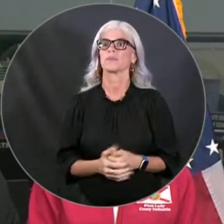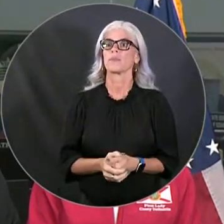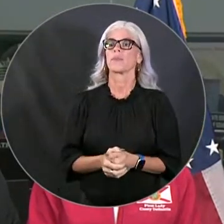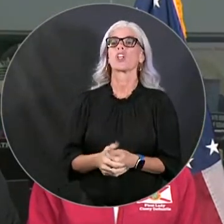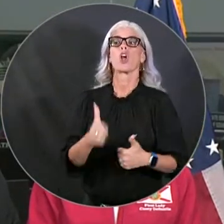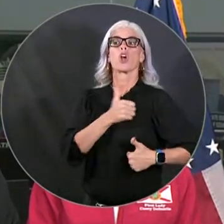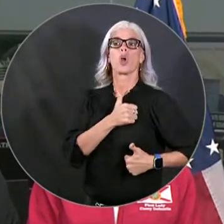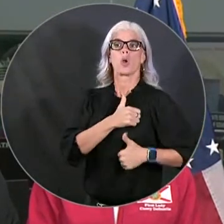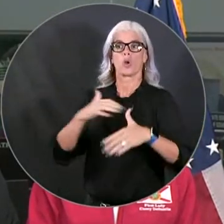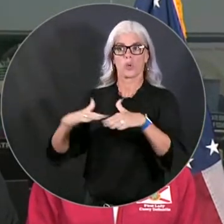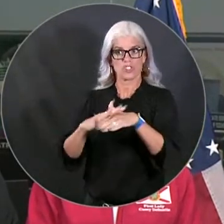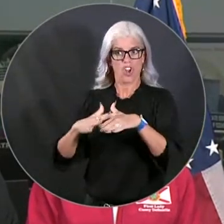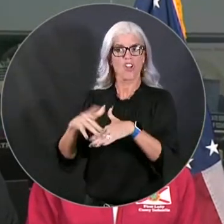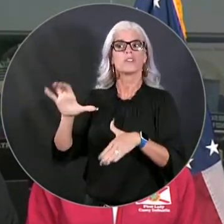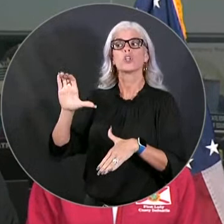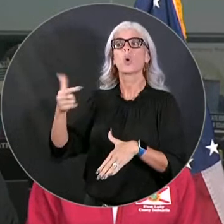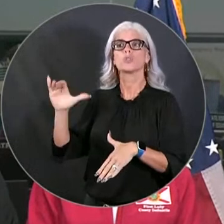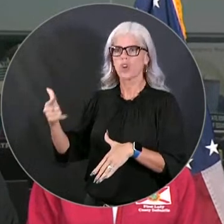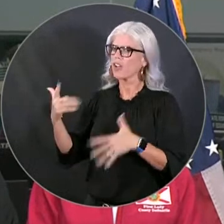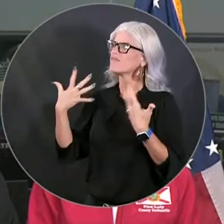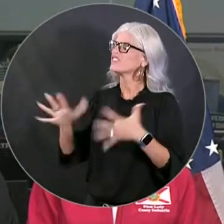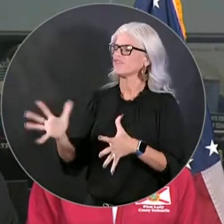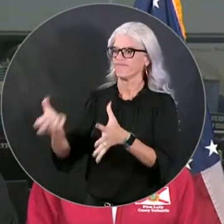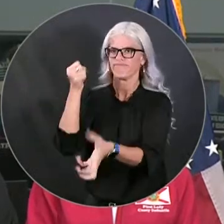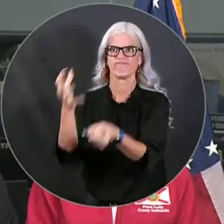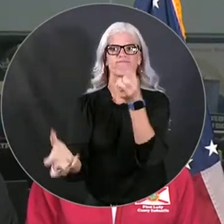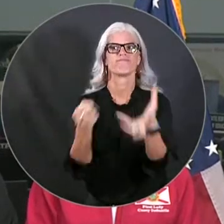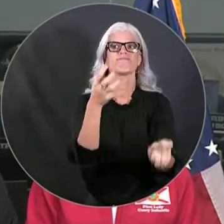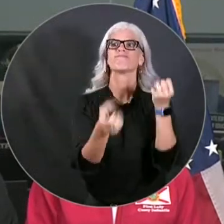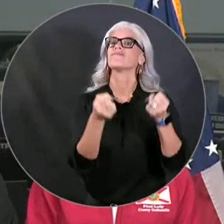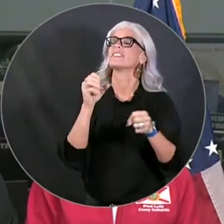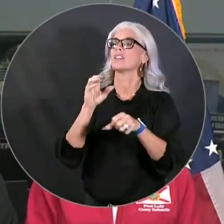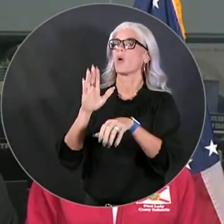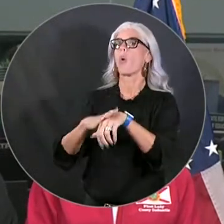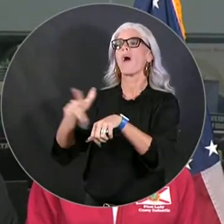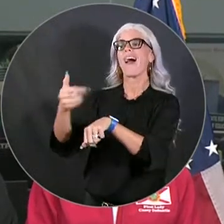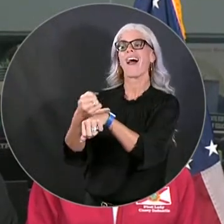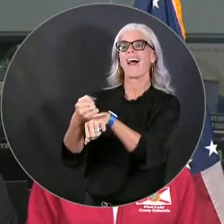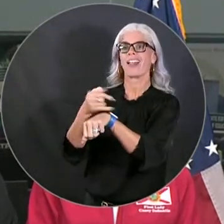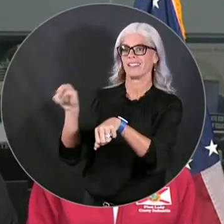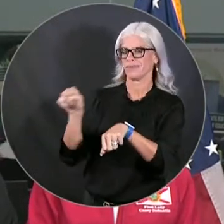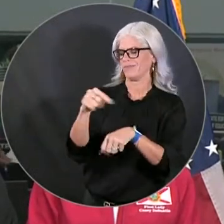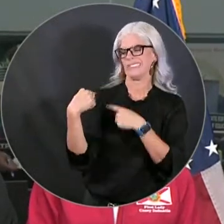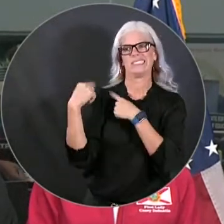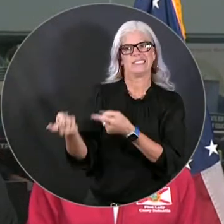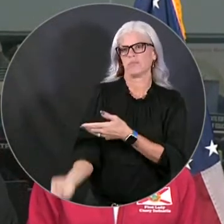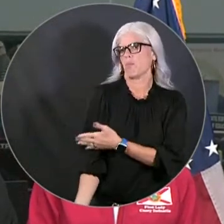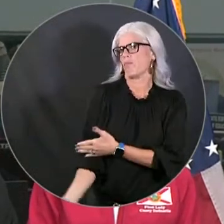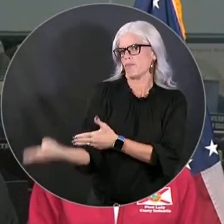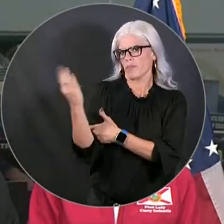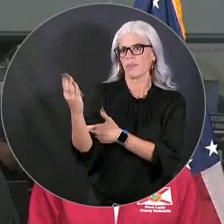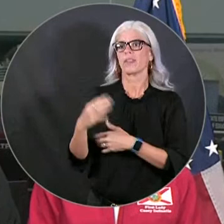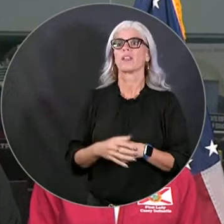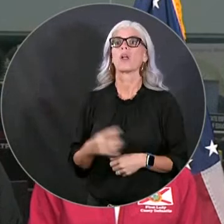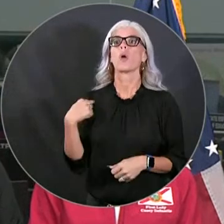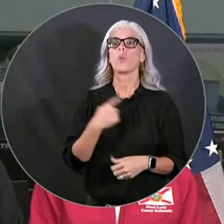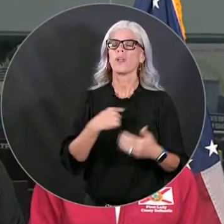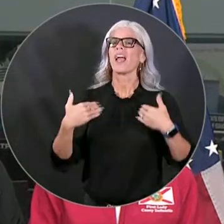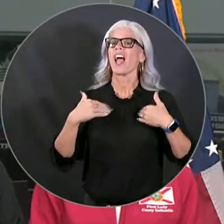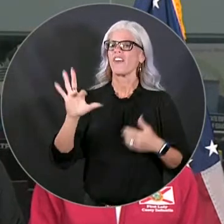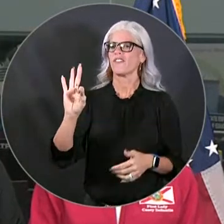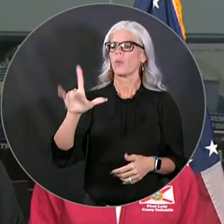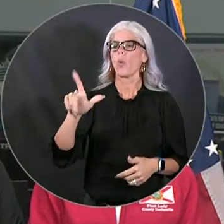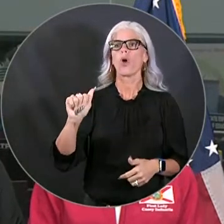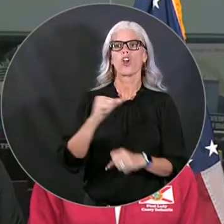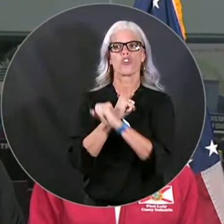rescue missions on the barrier islands consistently since the wee hours of the morning. We have Florida Guard assets on the